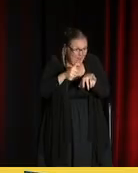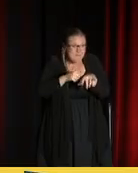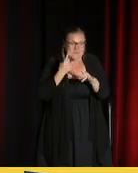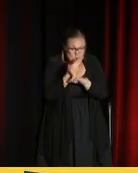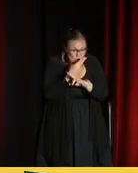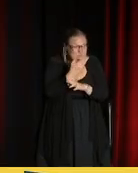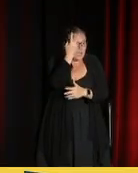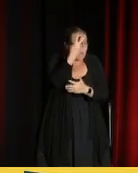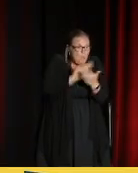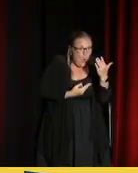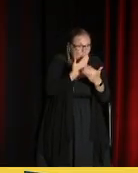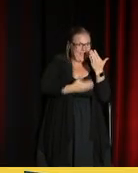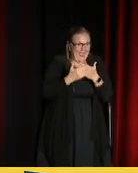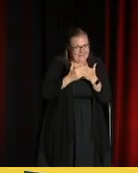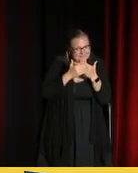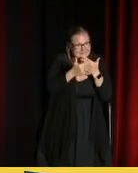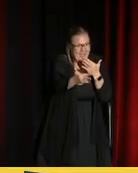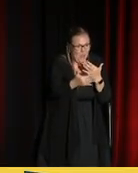is Tristan.